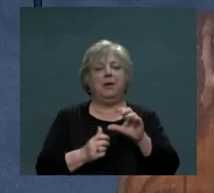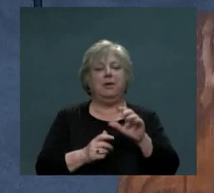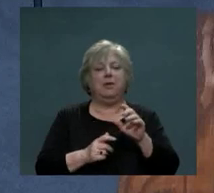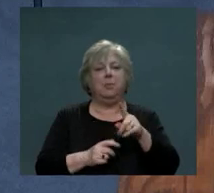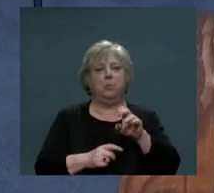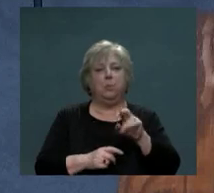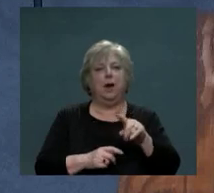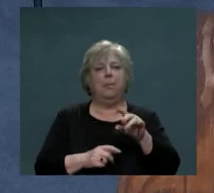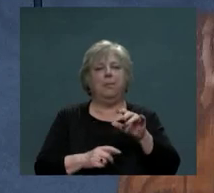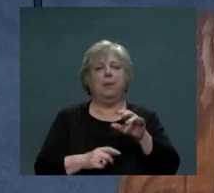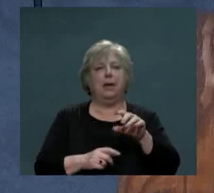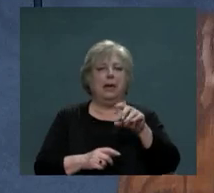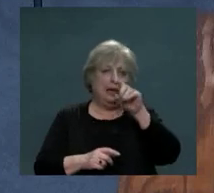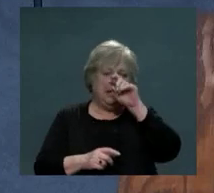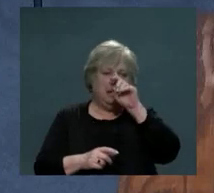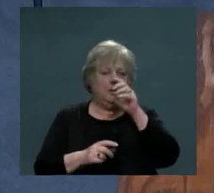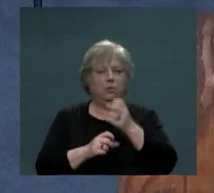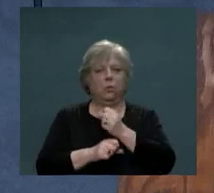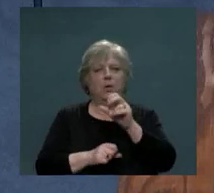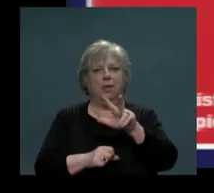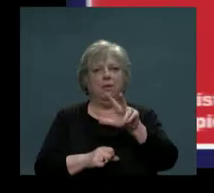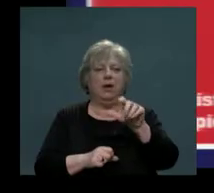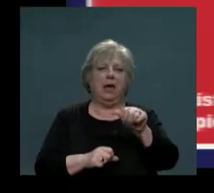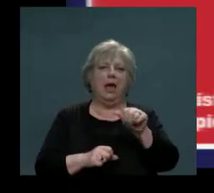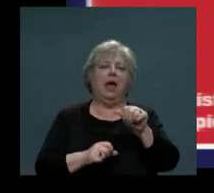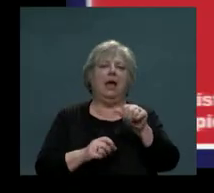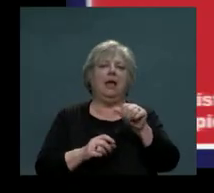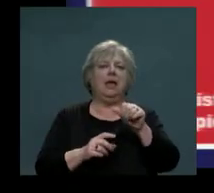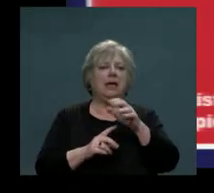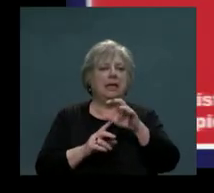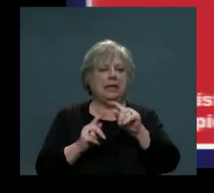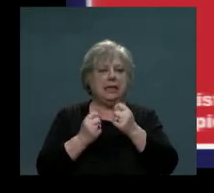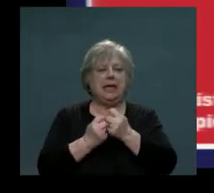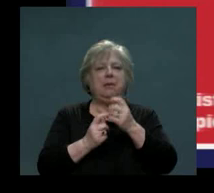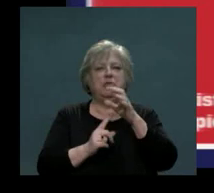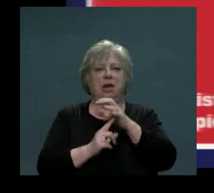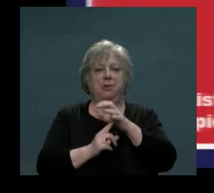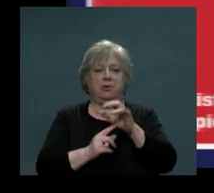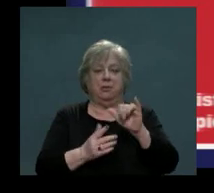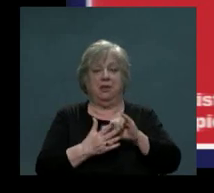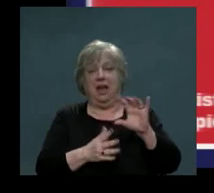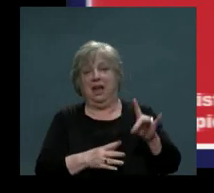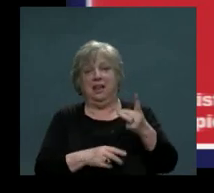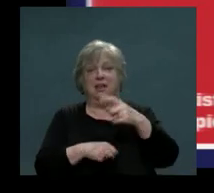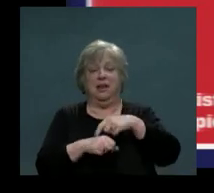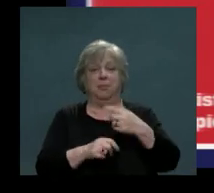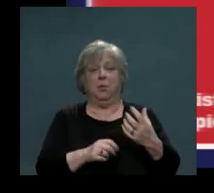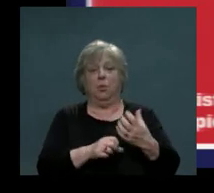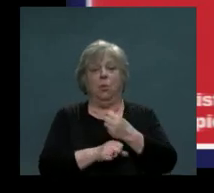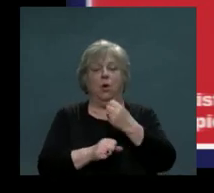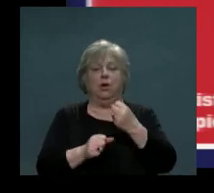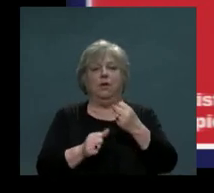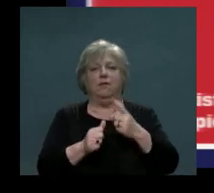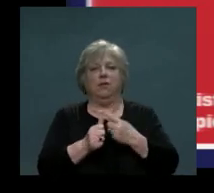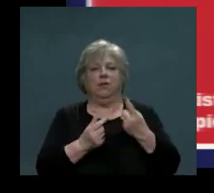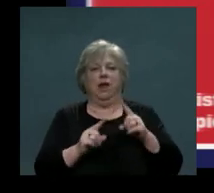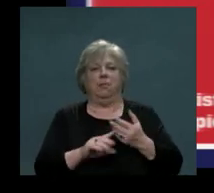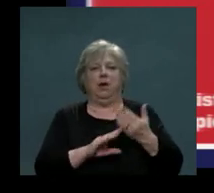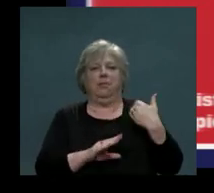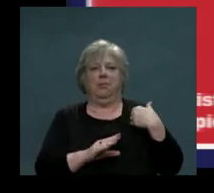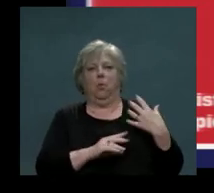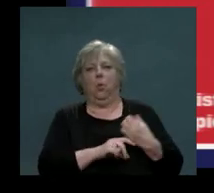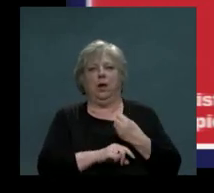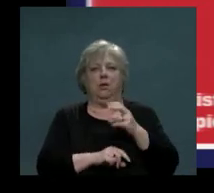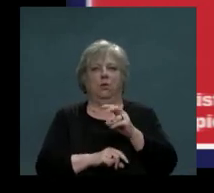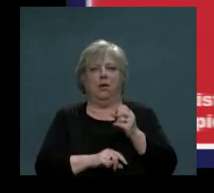the Boys 3A Team Golf State Championship. This was the team's eighth state championship with their first coming in 2005.